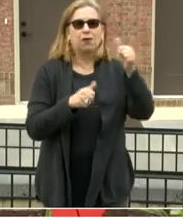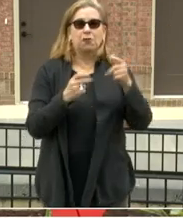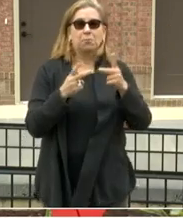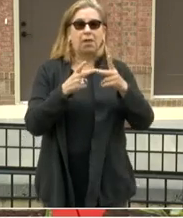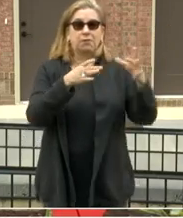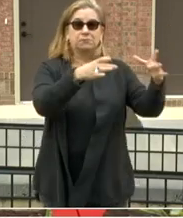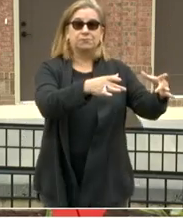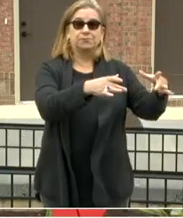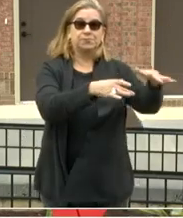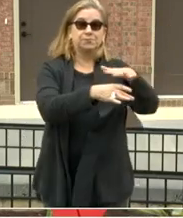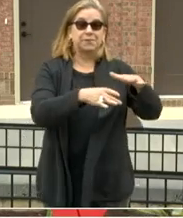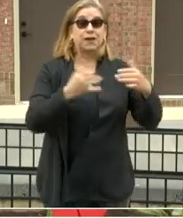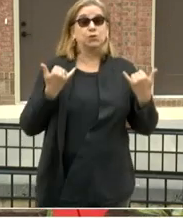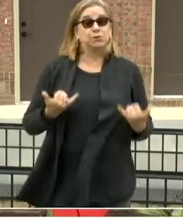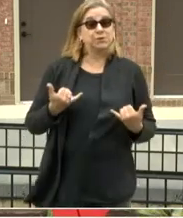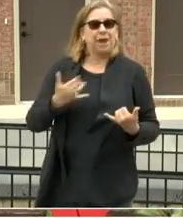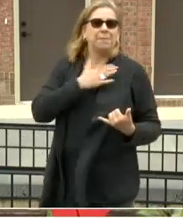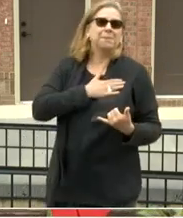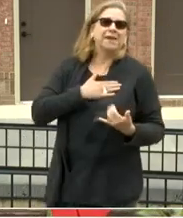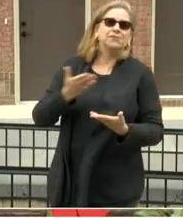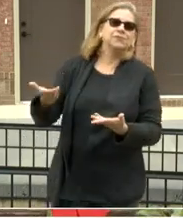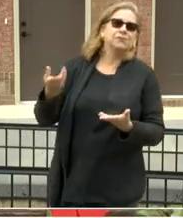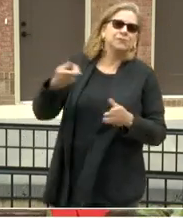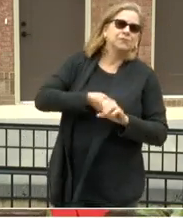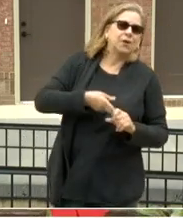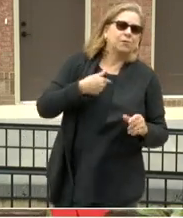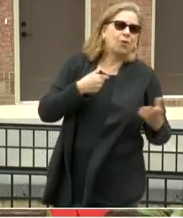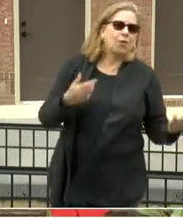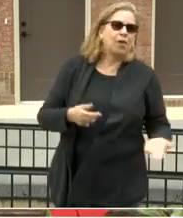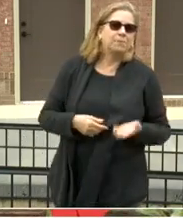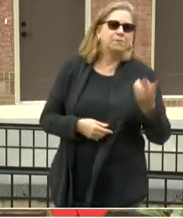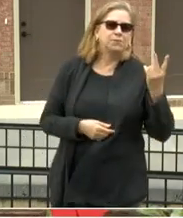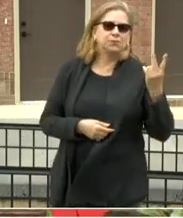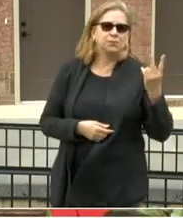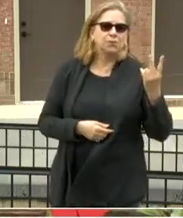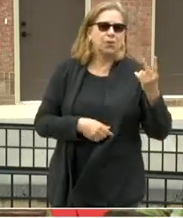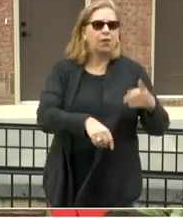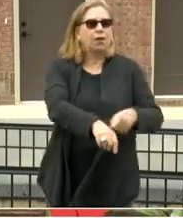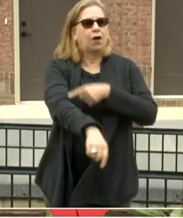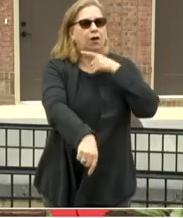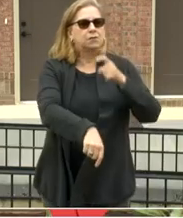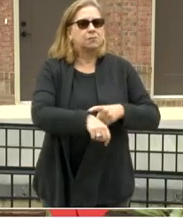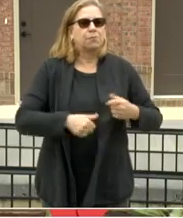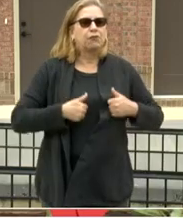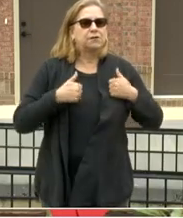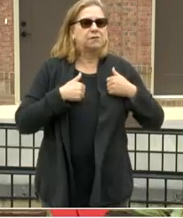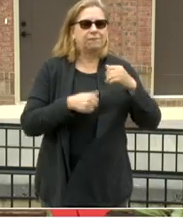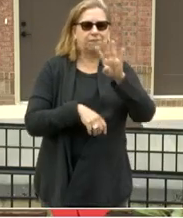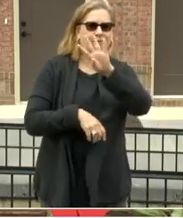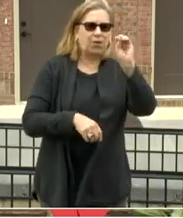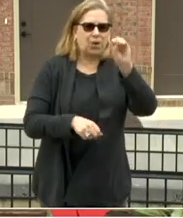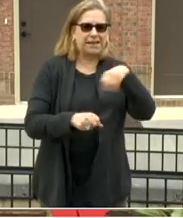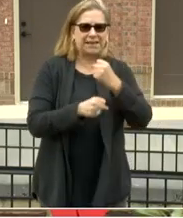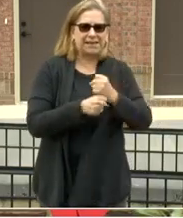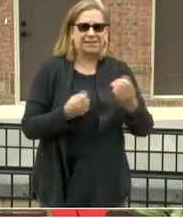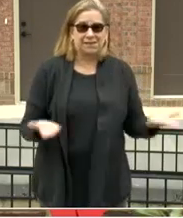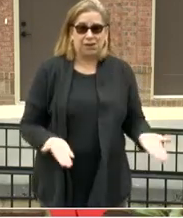two of our residents, a long-term resident. He's been in the community for over 40 years, Mr. Nathaniel Howard, and